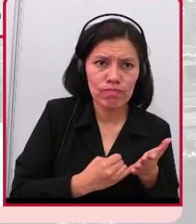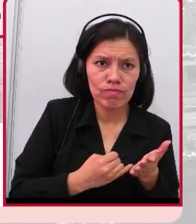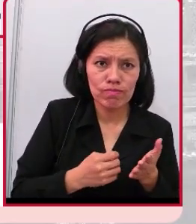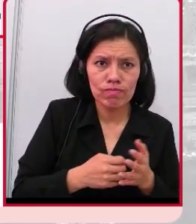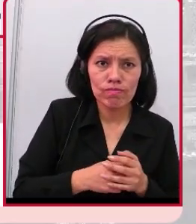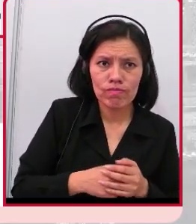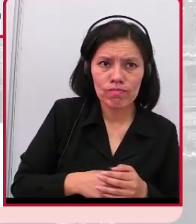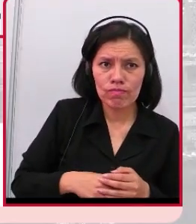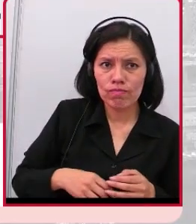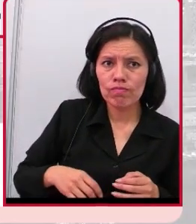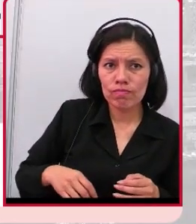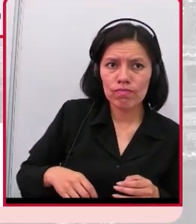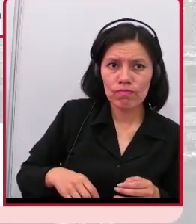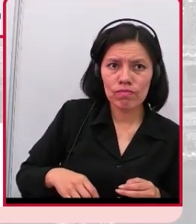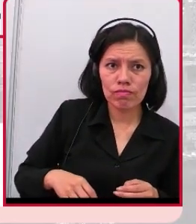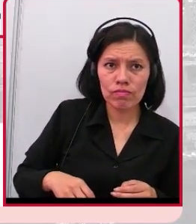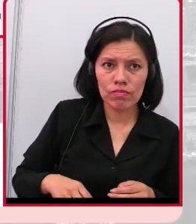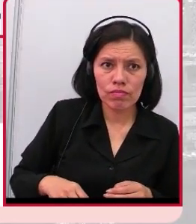prior image,